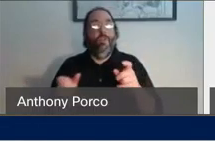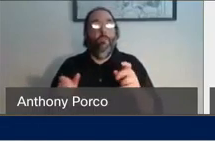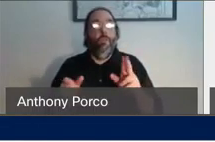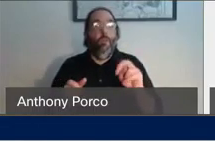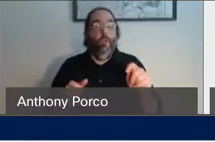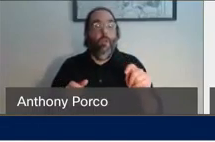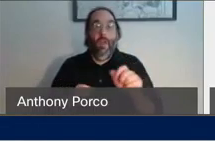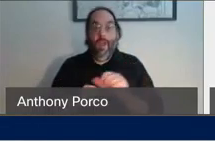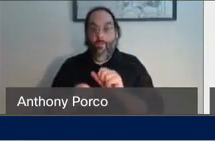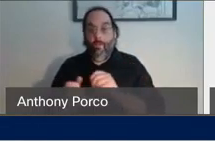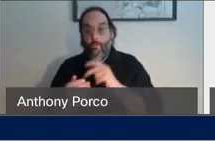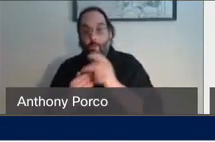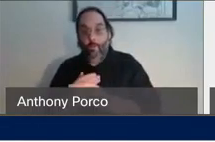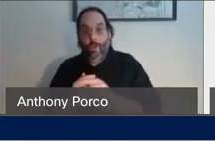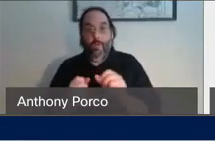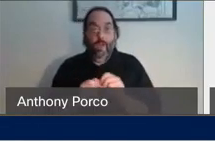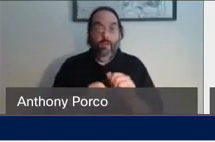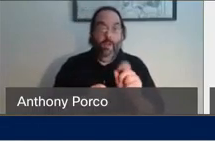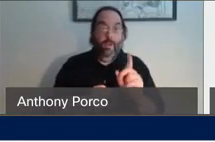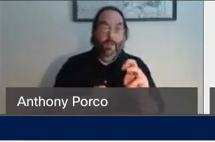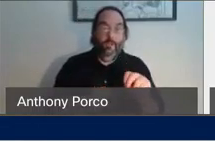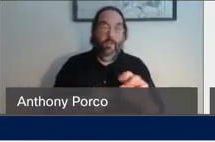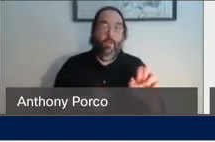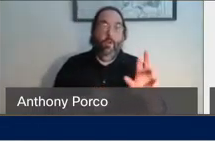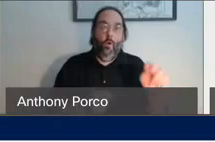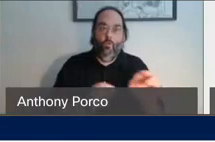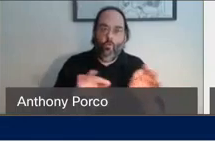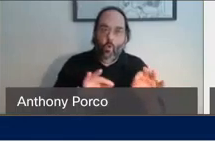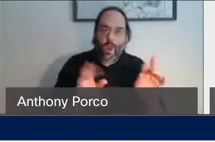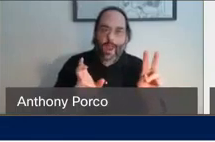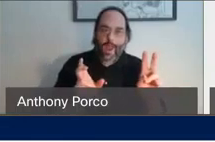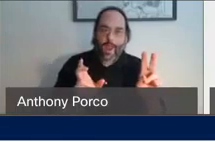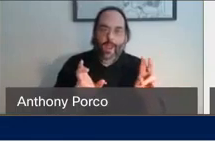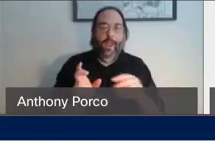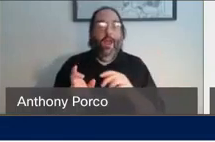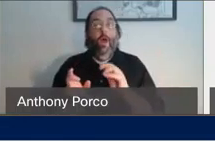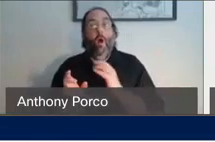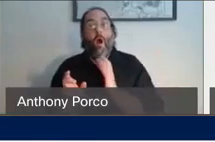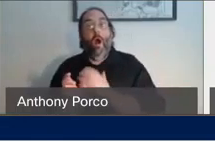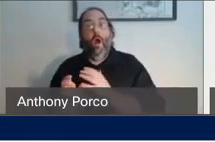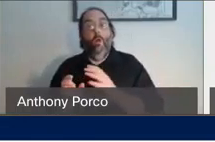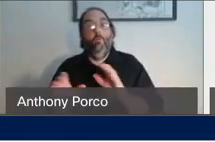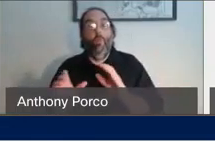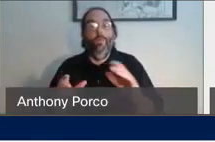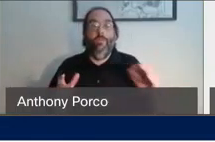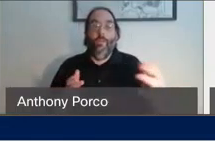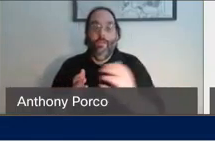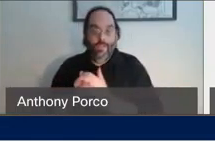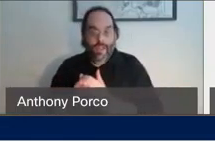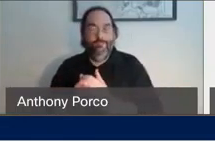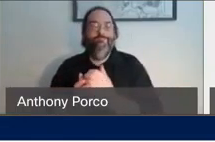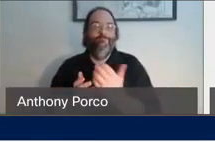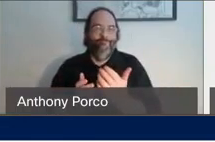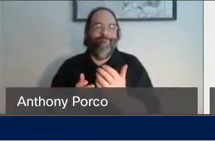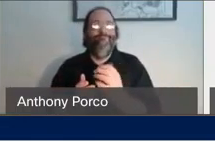single program, if every single administration is their own story or their own chapter, performance is responsible for putting that all together, coalescing all that